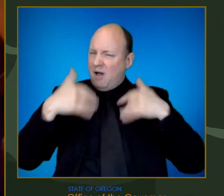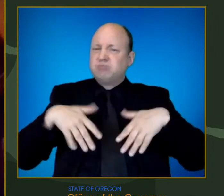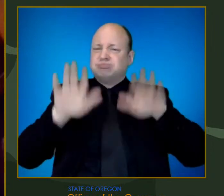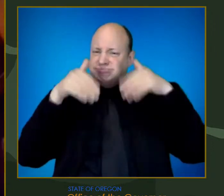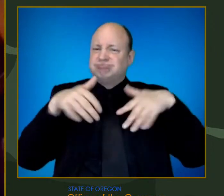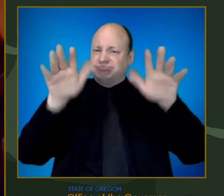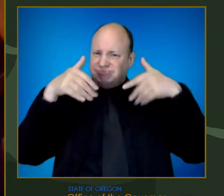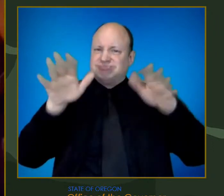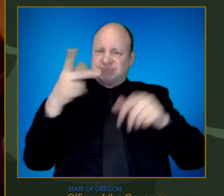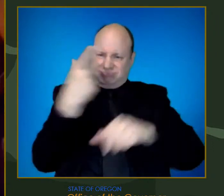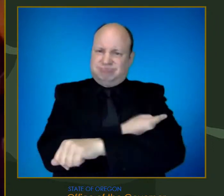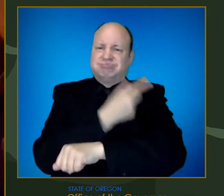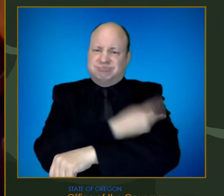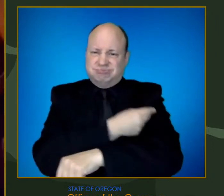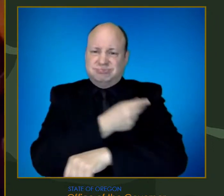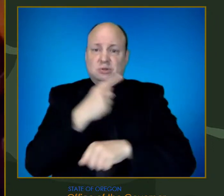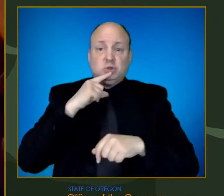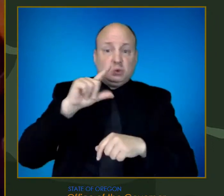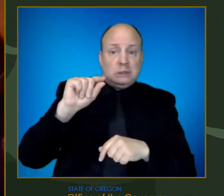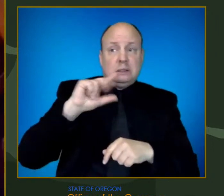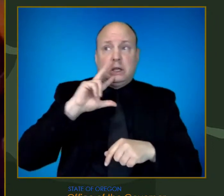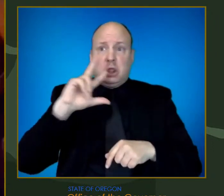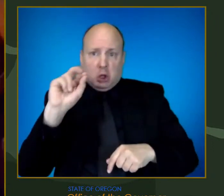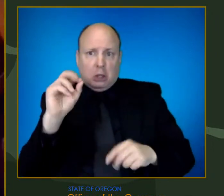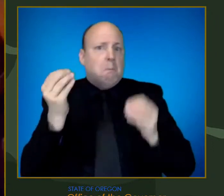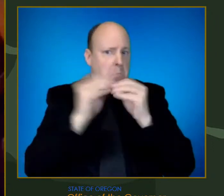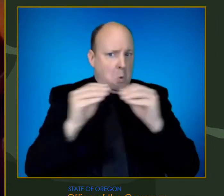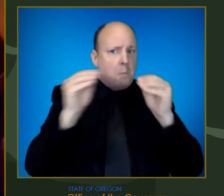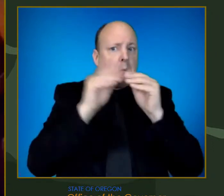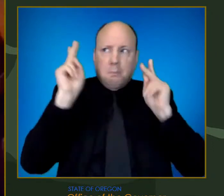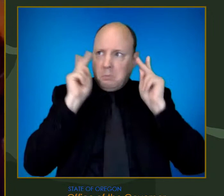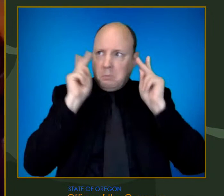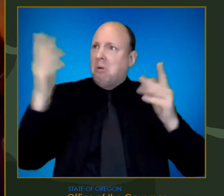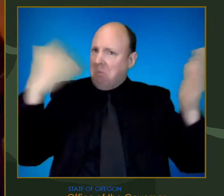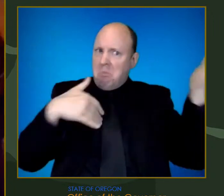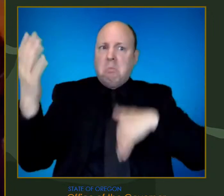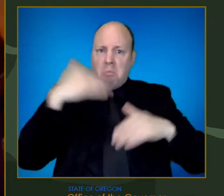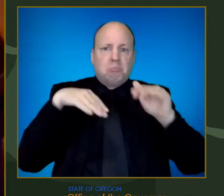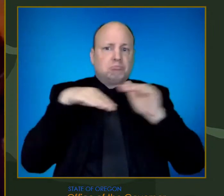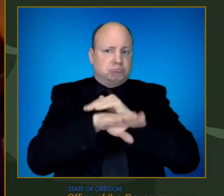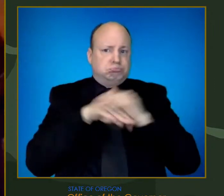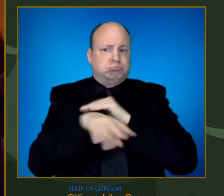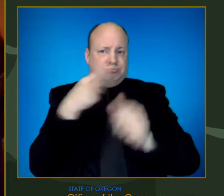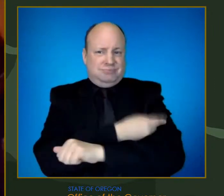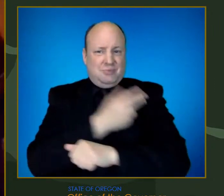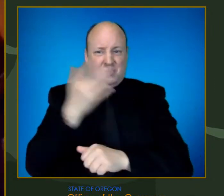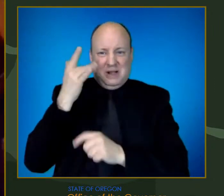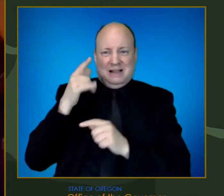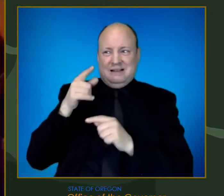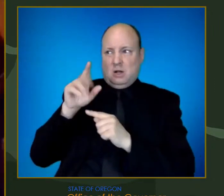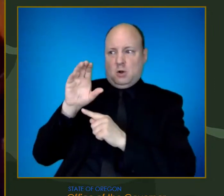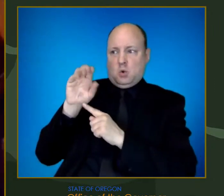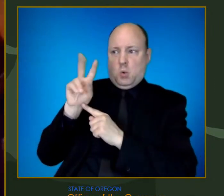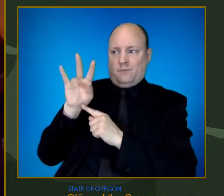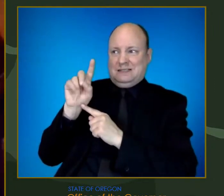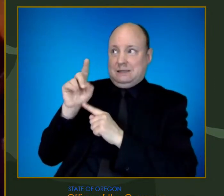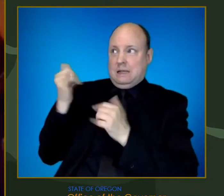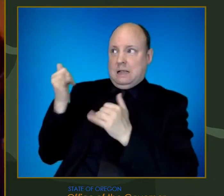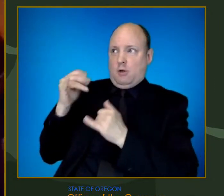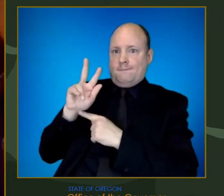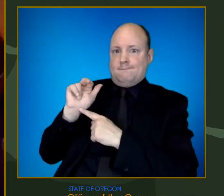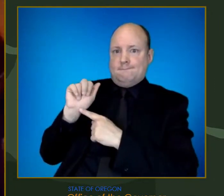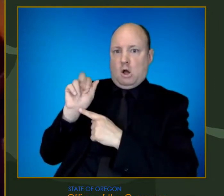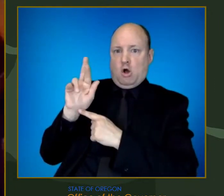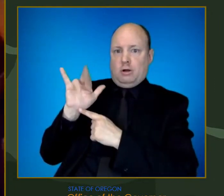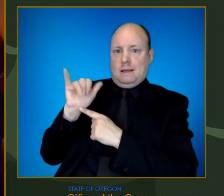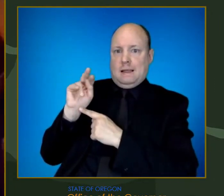with severe cases as the virus continues to mutate and spread, according to the CDC. We know what new